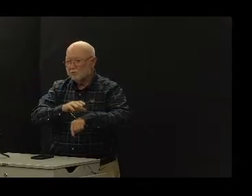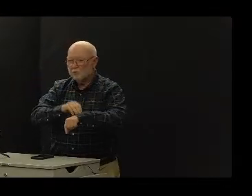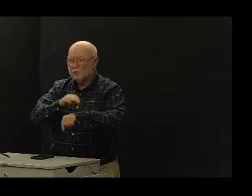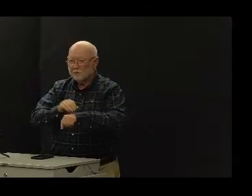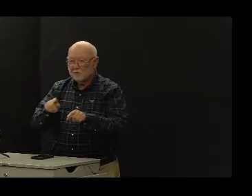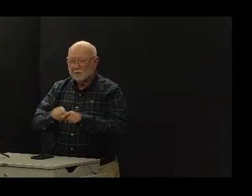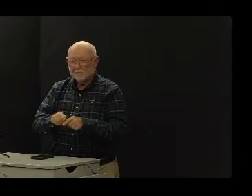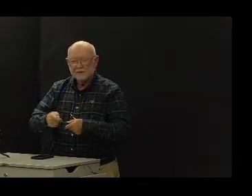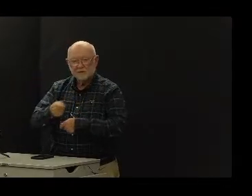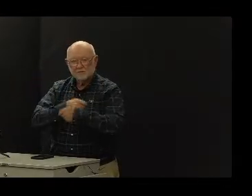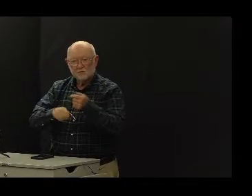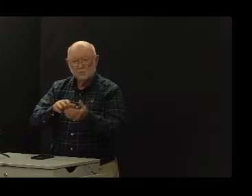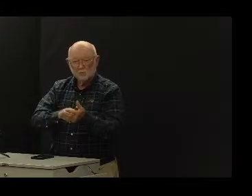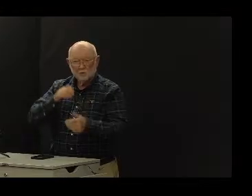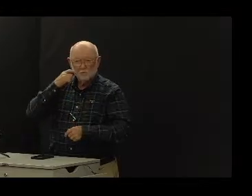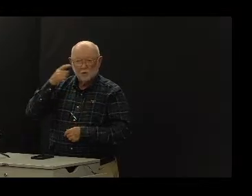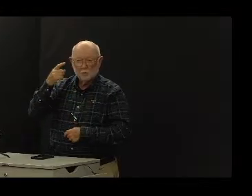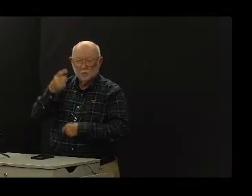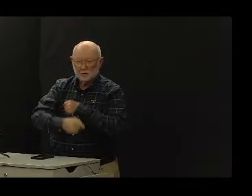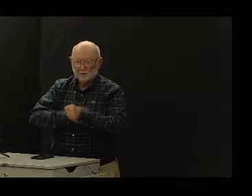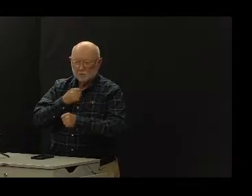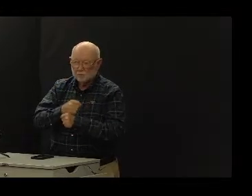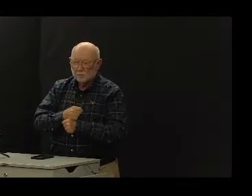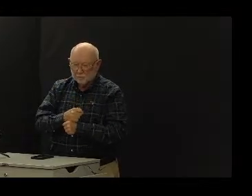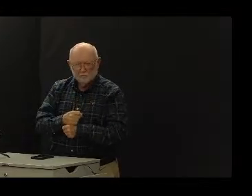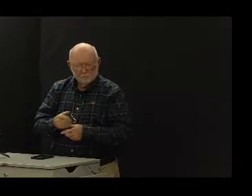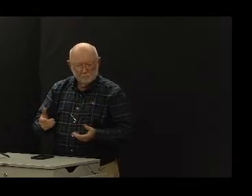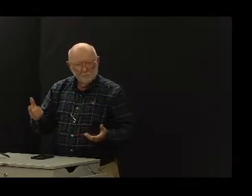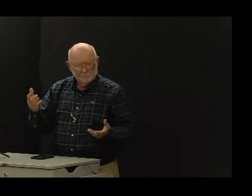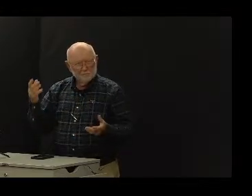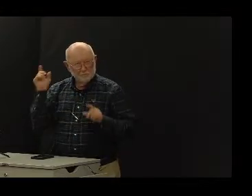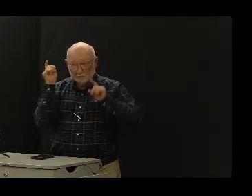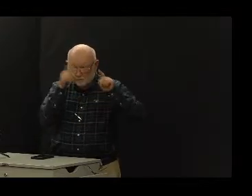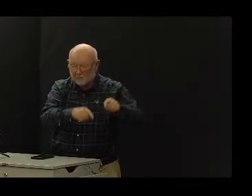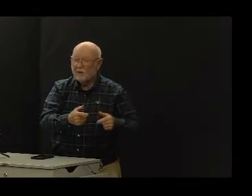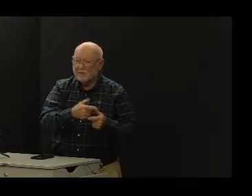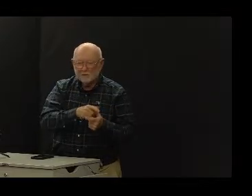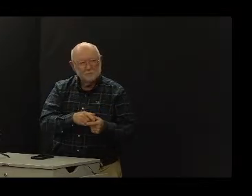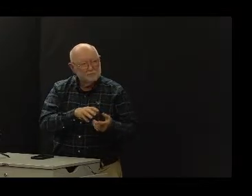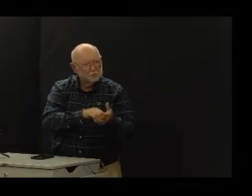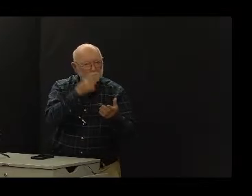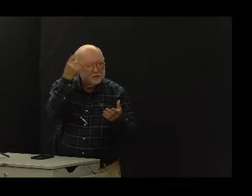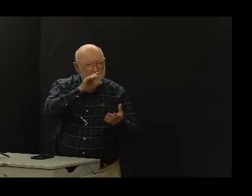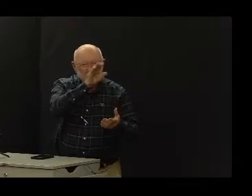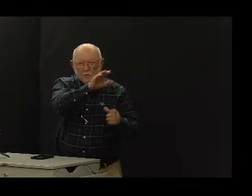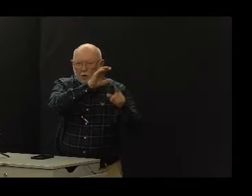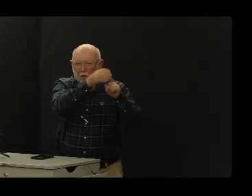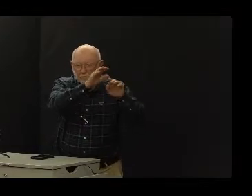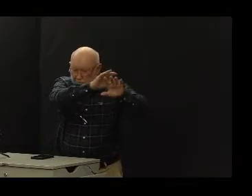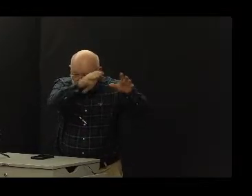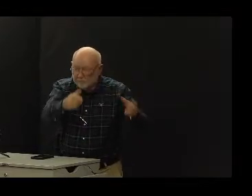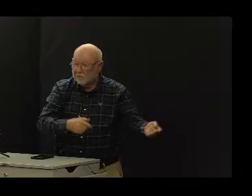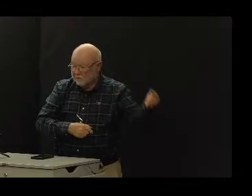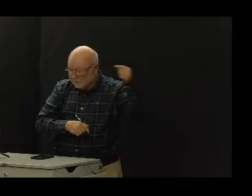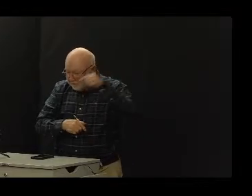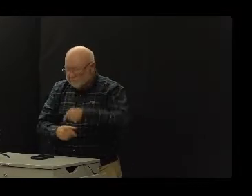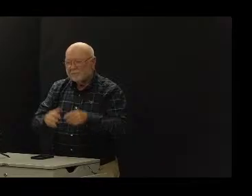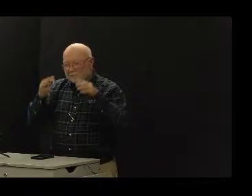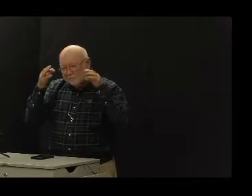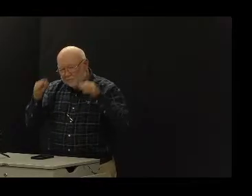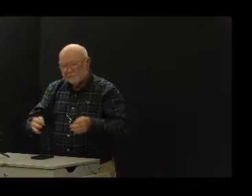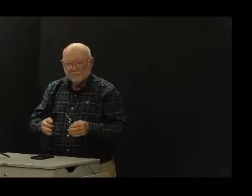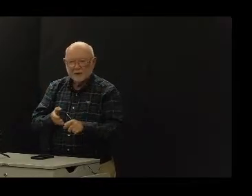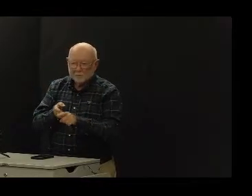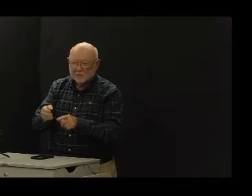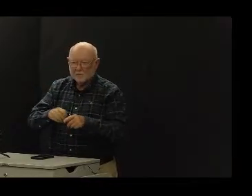2006. And then after that, she went to Sweden as a foreign exchange student for about a year. She was able to learn lots